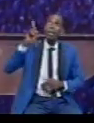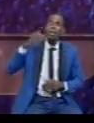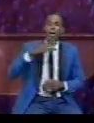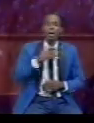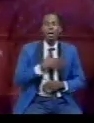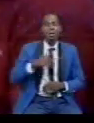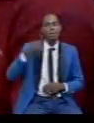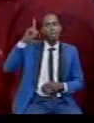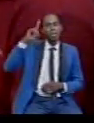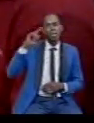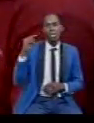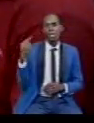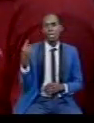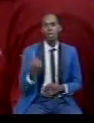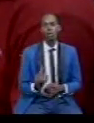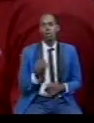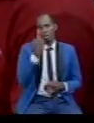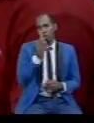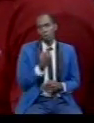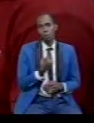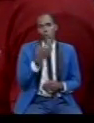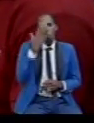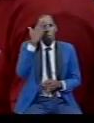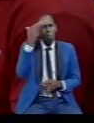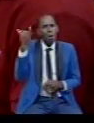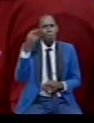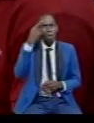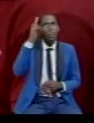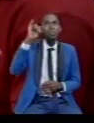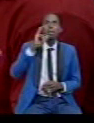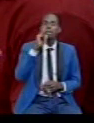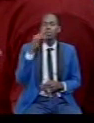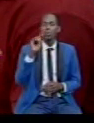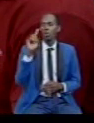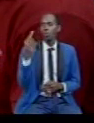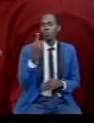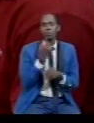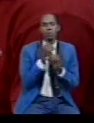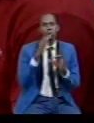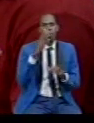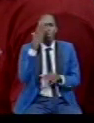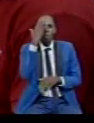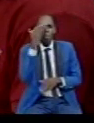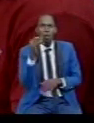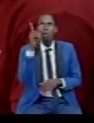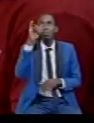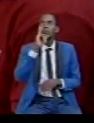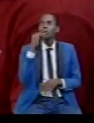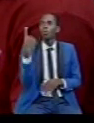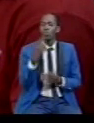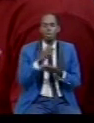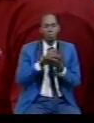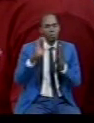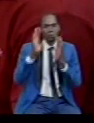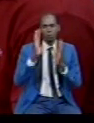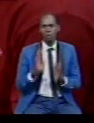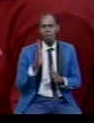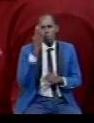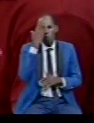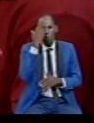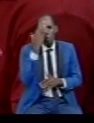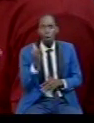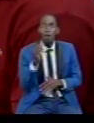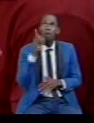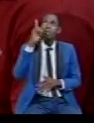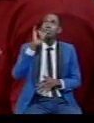alone. Why? He's the only Savior. Why? He's the only Sanctifier. Why? He's the only one that